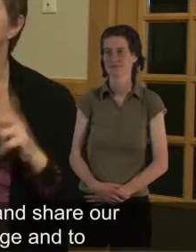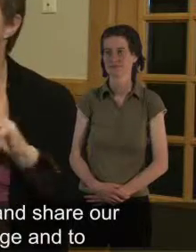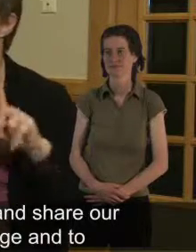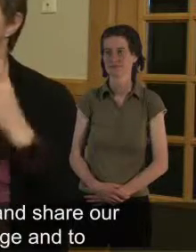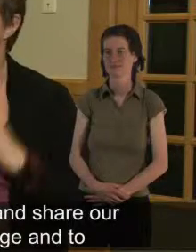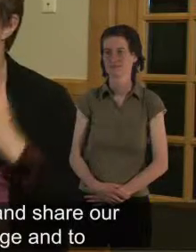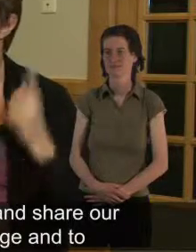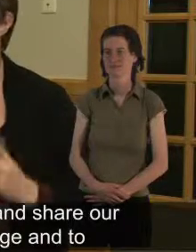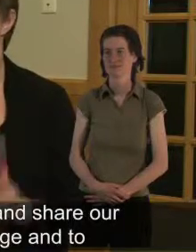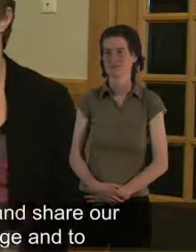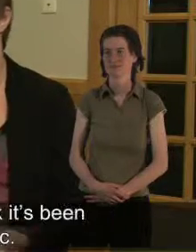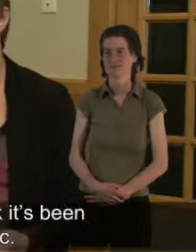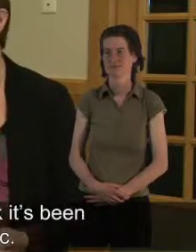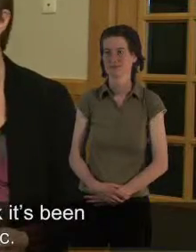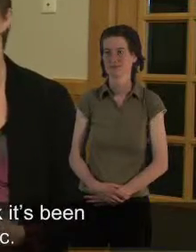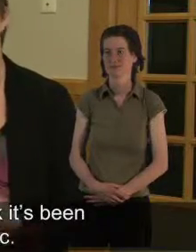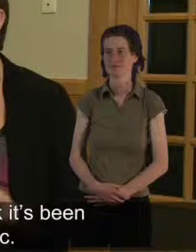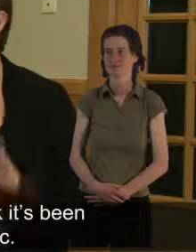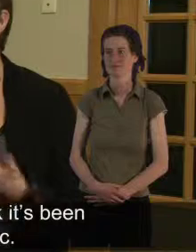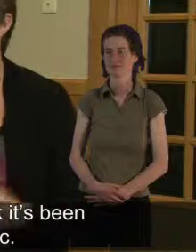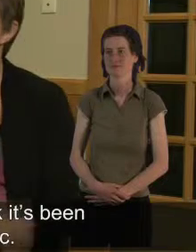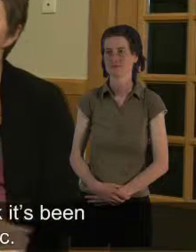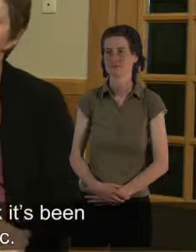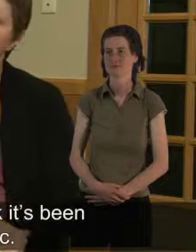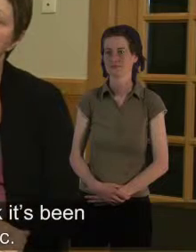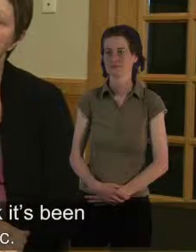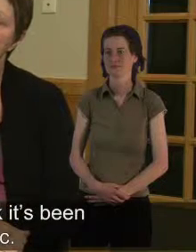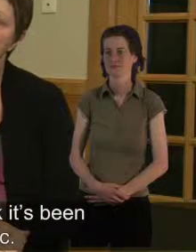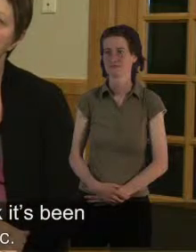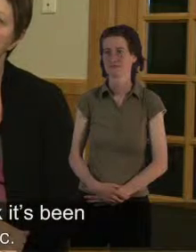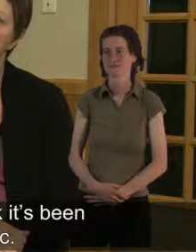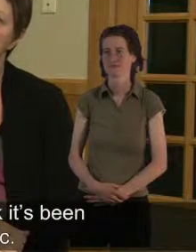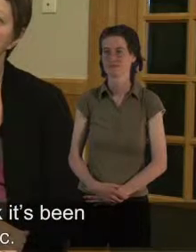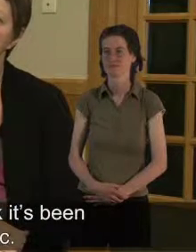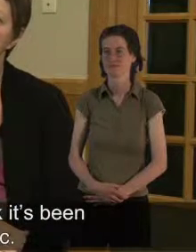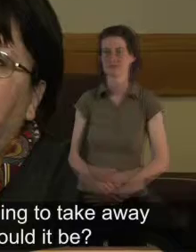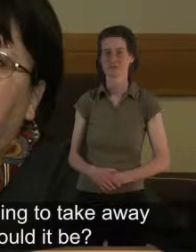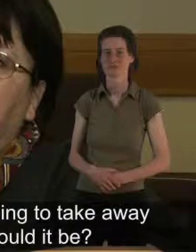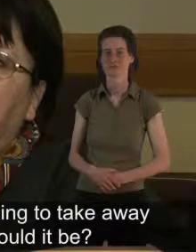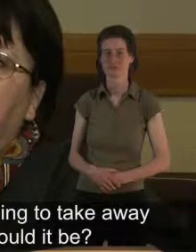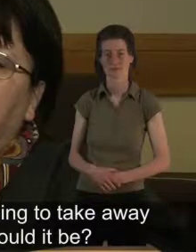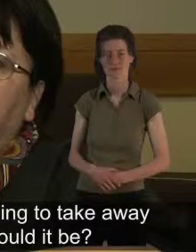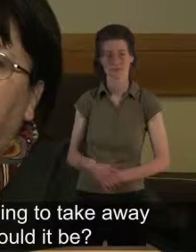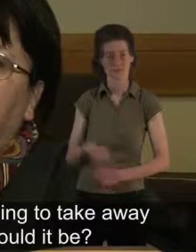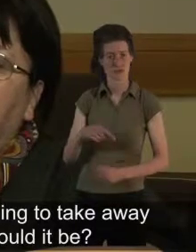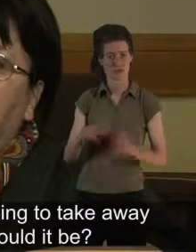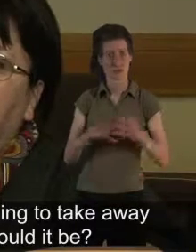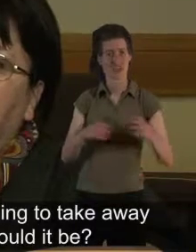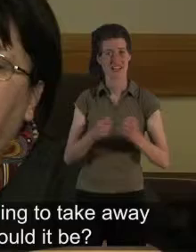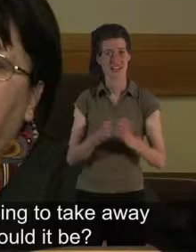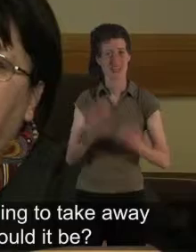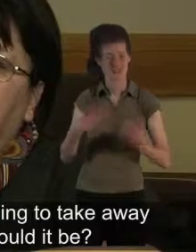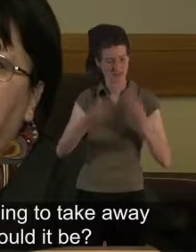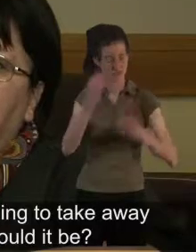knowledge to support each other. I think it's been absolutely fantastic. If there's one thing that you're going to take away